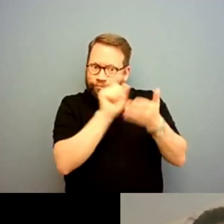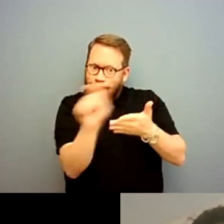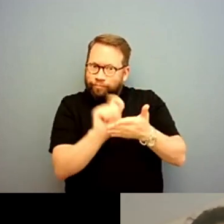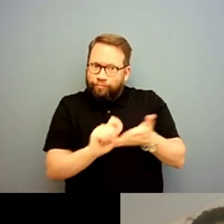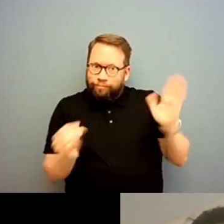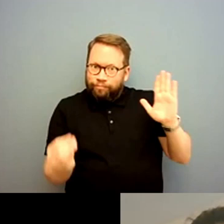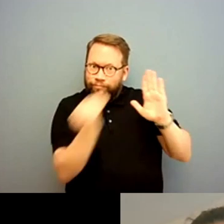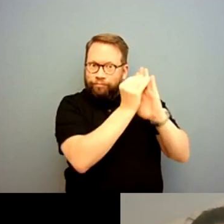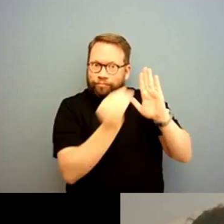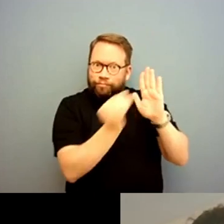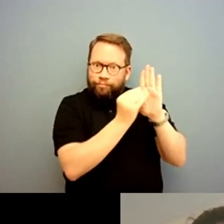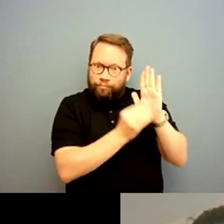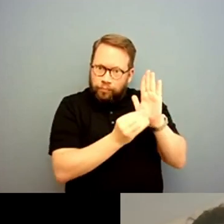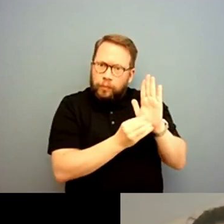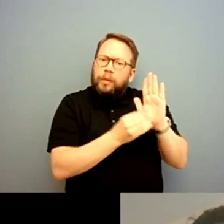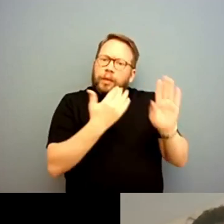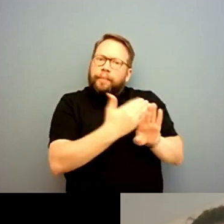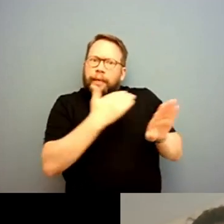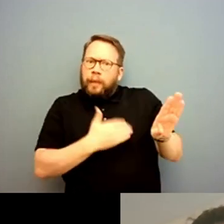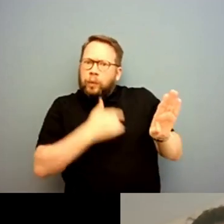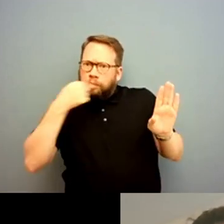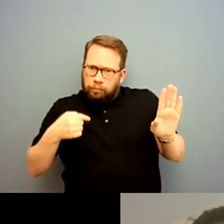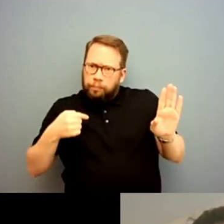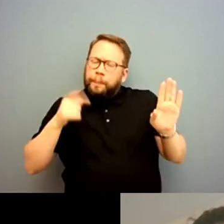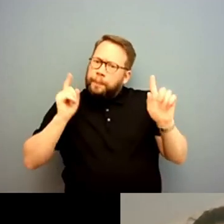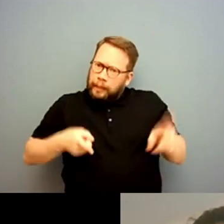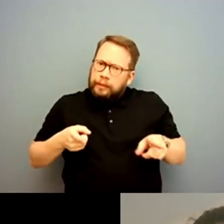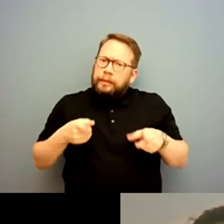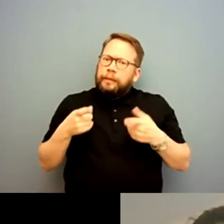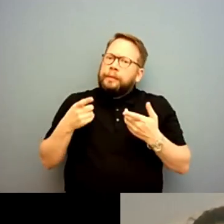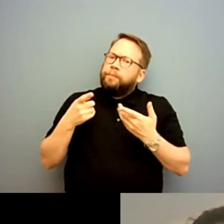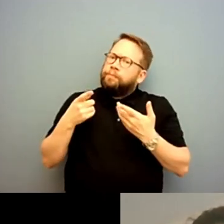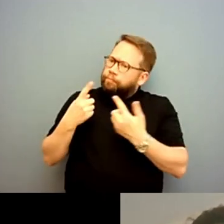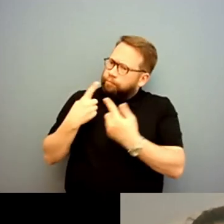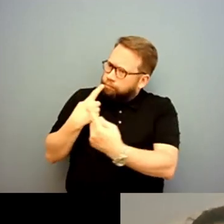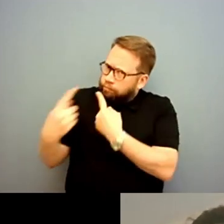with us in Geneva at the moment, and we're discussing what some future work